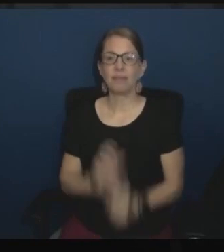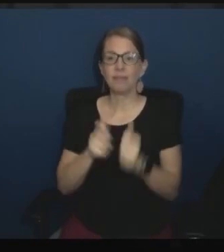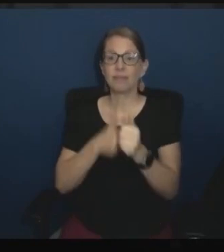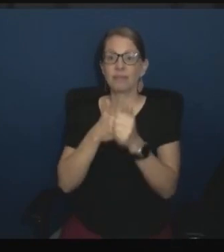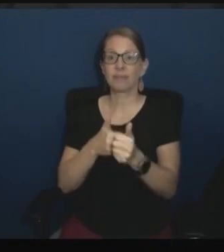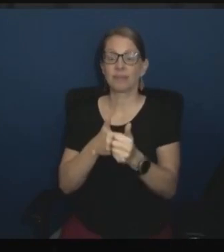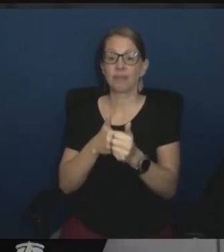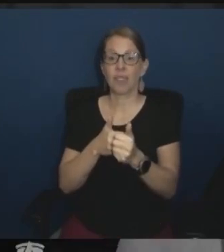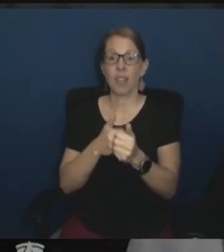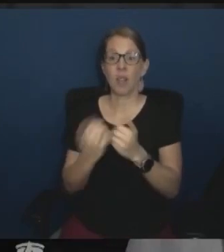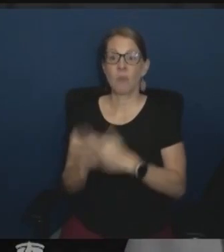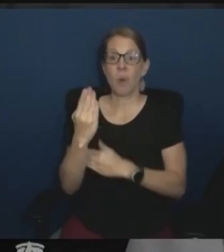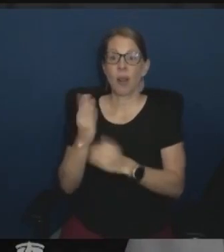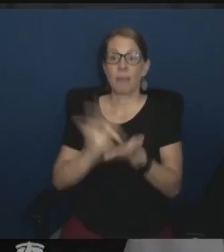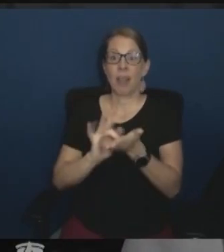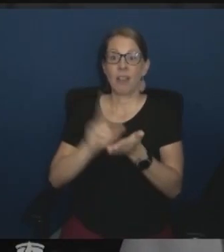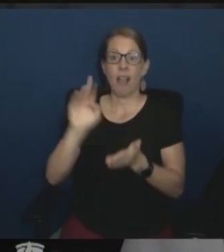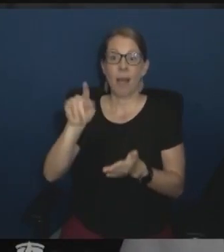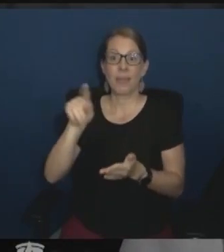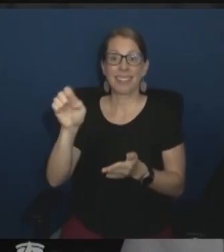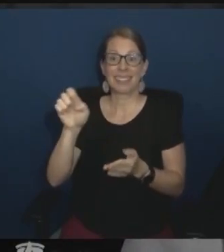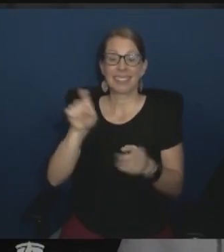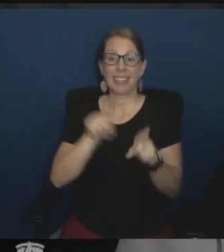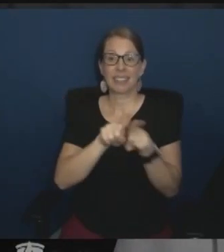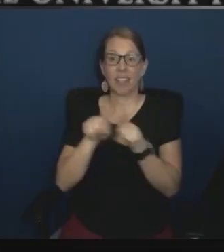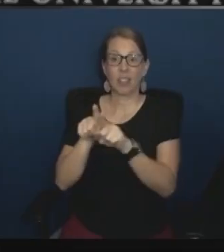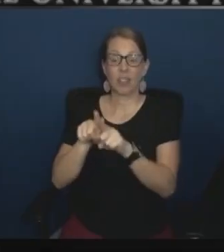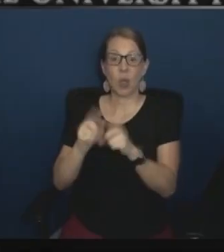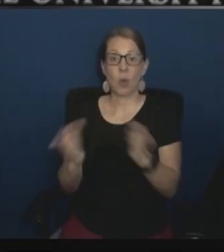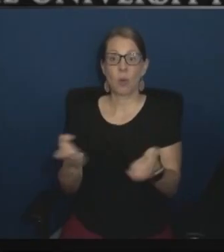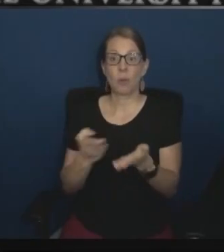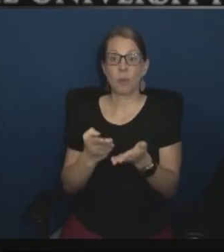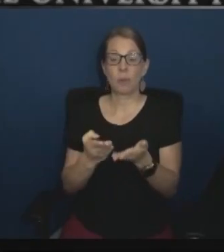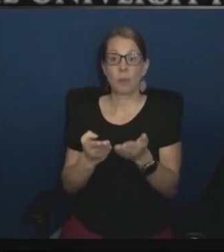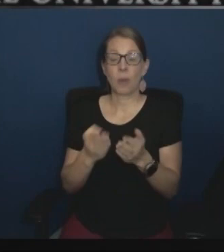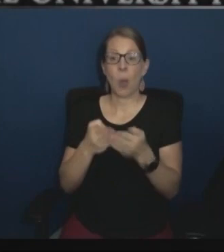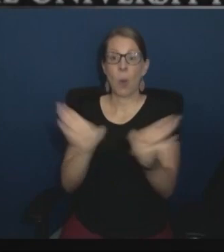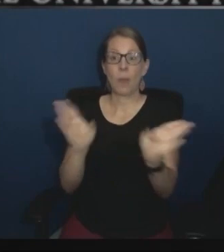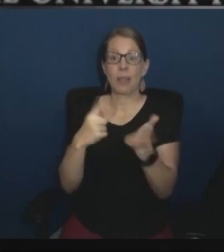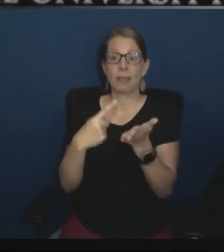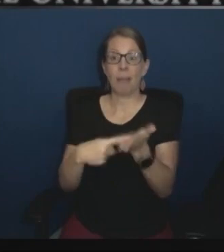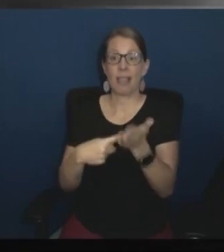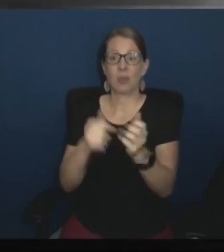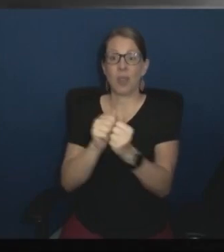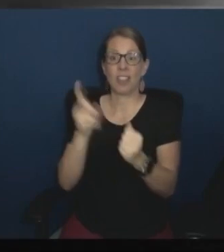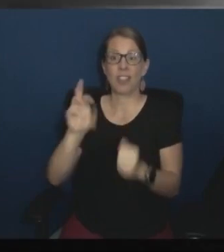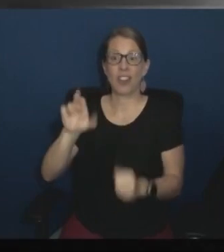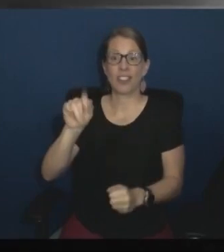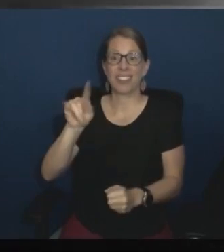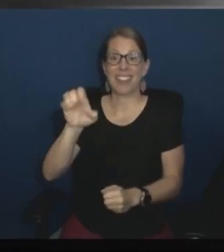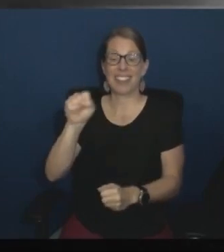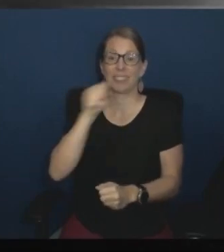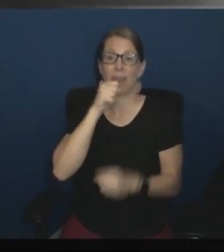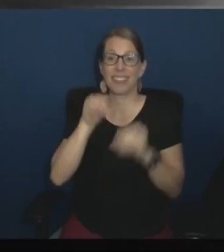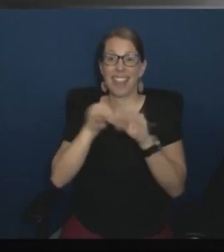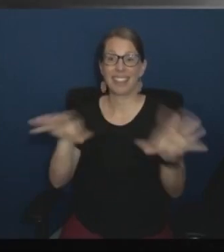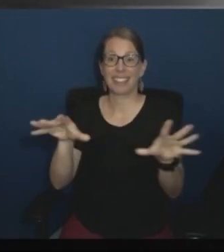Medical Update and Open Mics with Dr. Stites podcasts. Now everywhere podcasts are